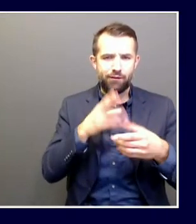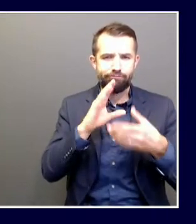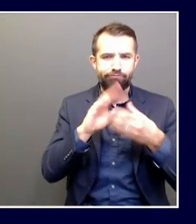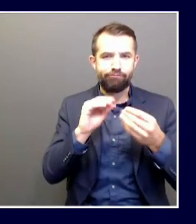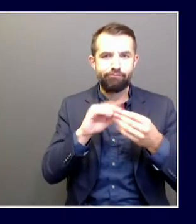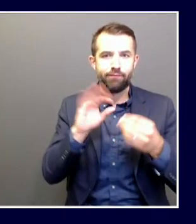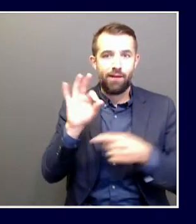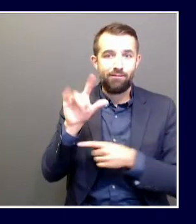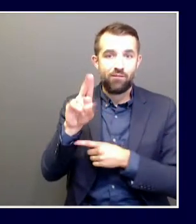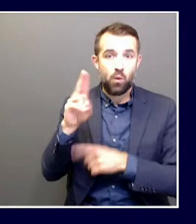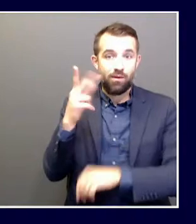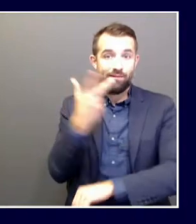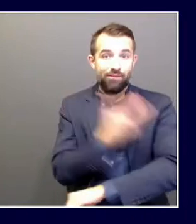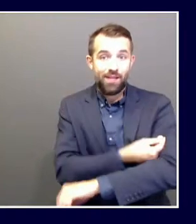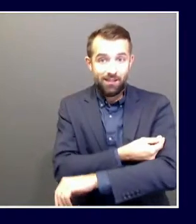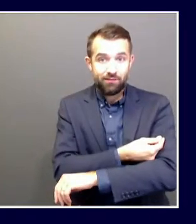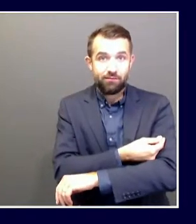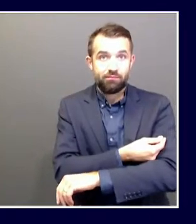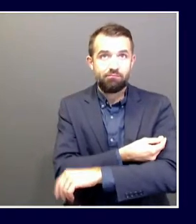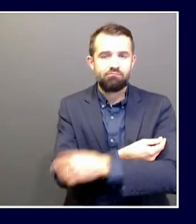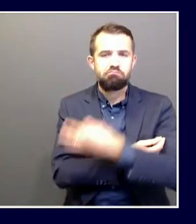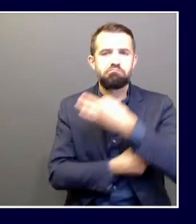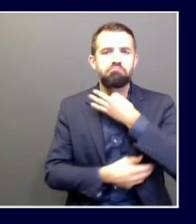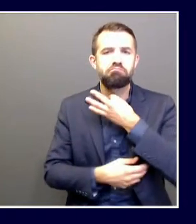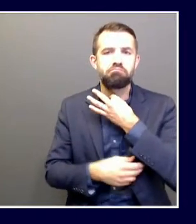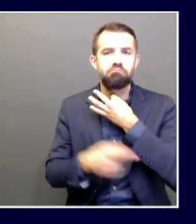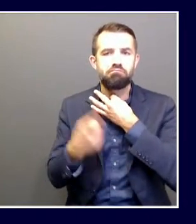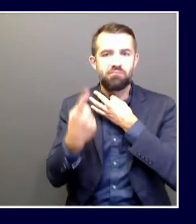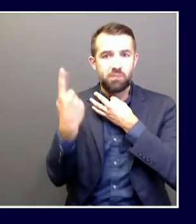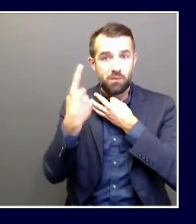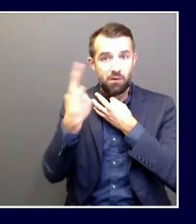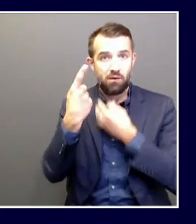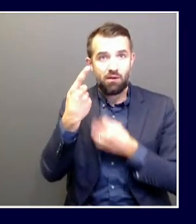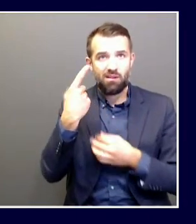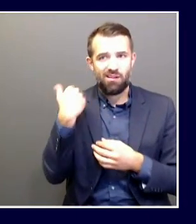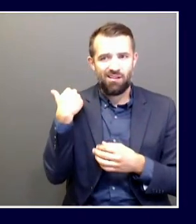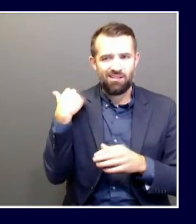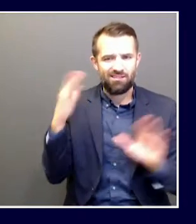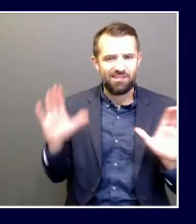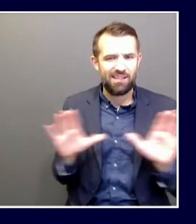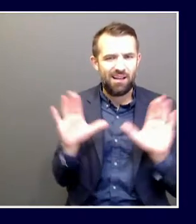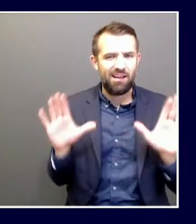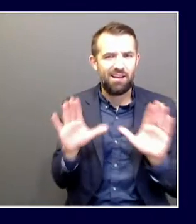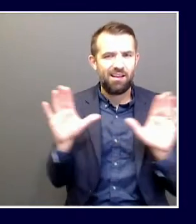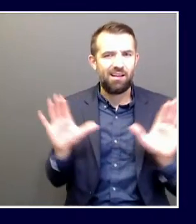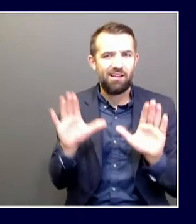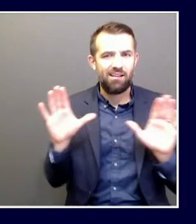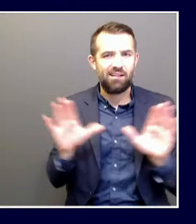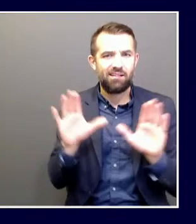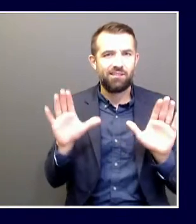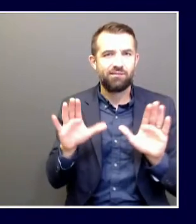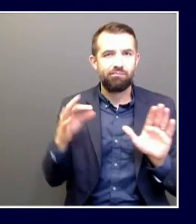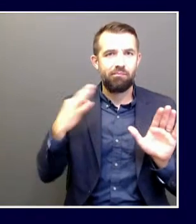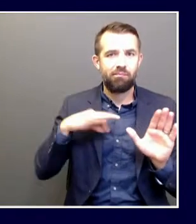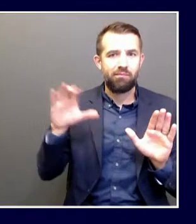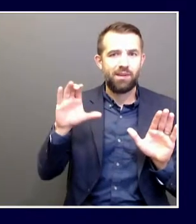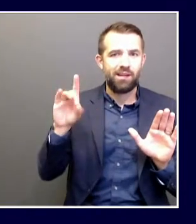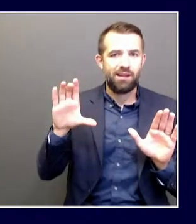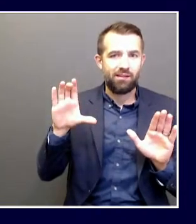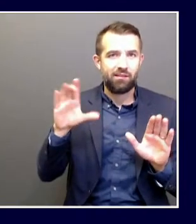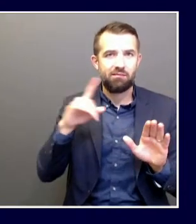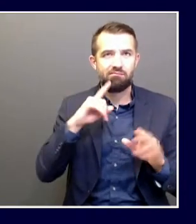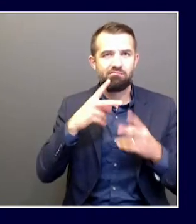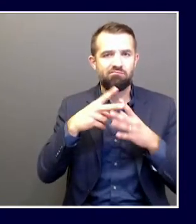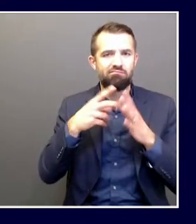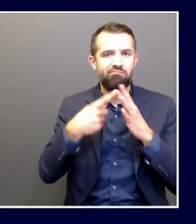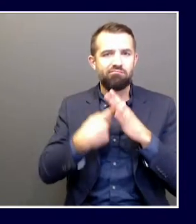just kind of curious because I think it was on Sunday, Maine CDC announced they're going to start tracking influenza cases. I'm curious